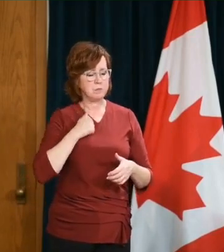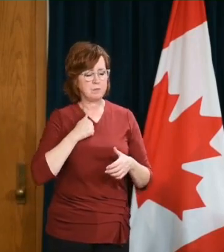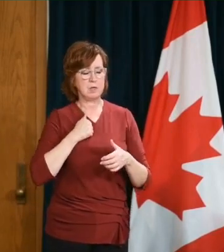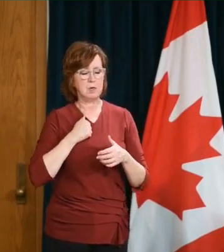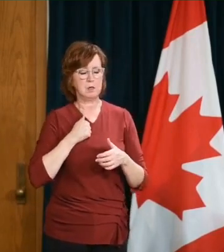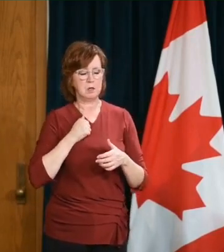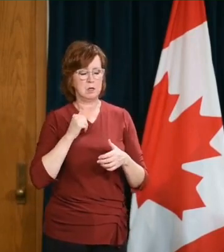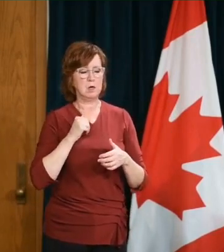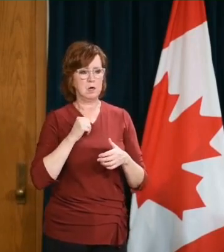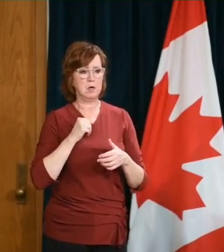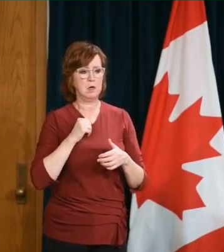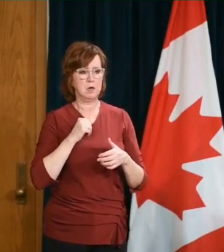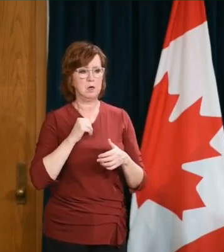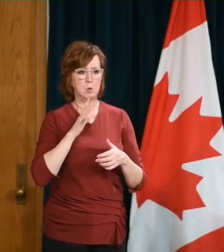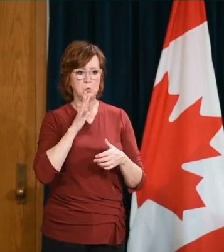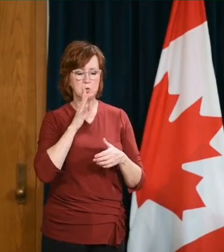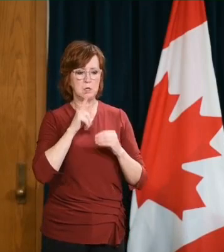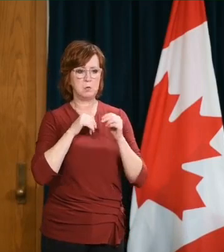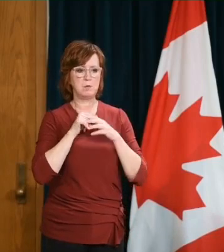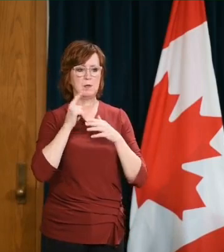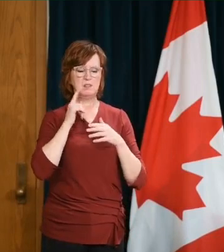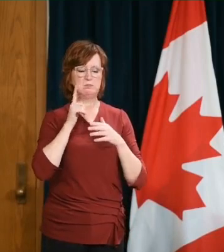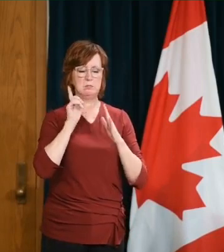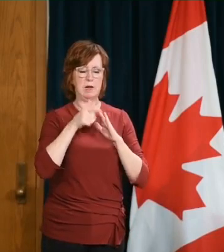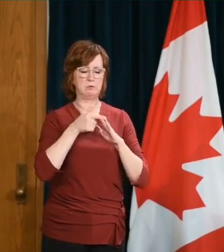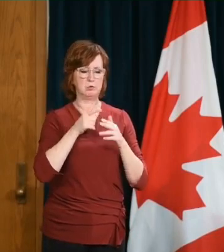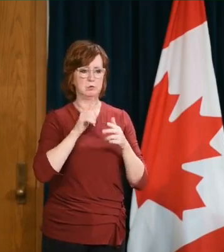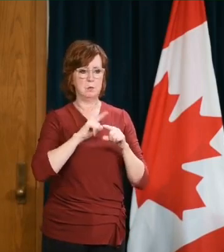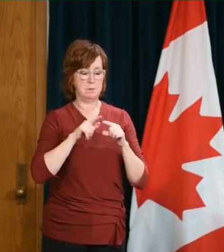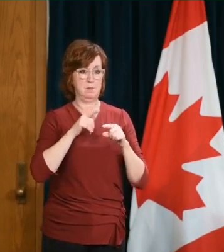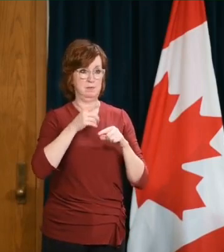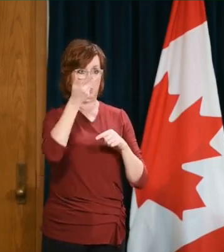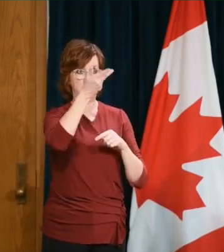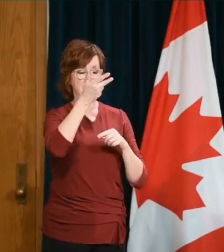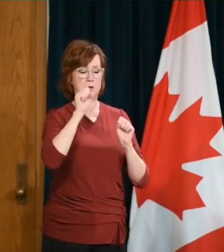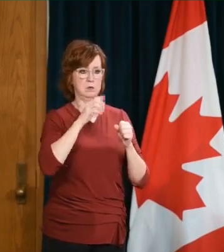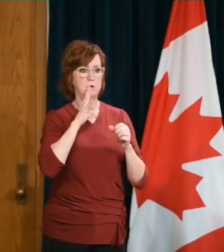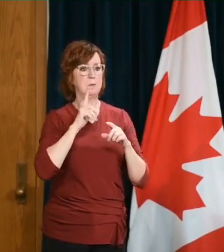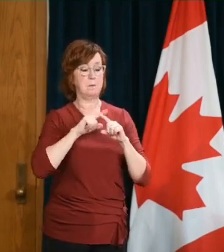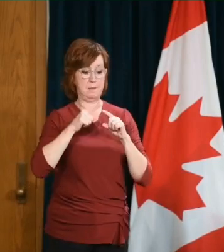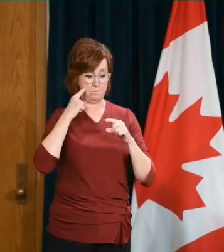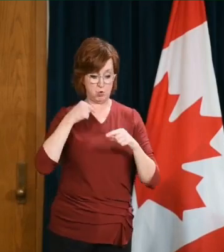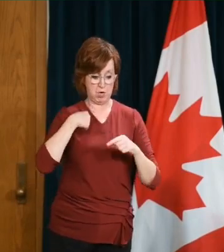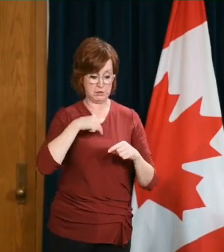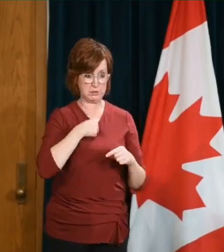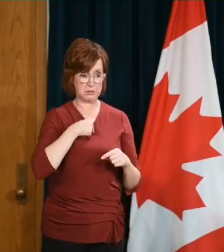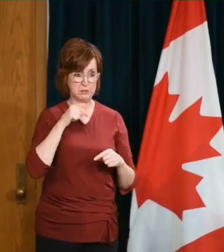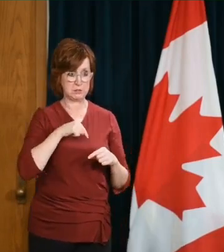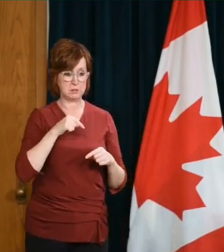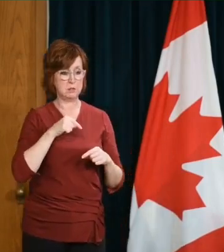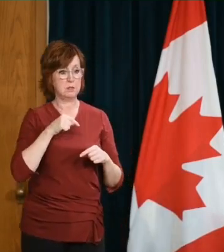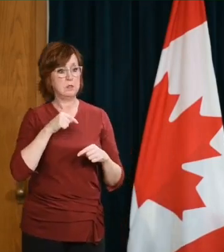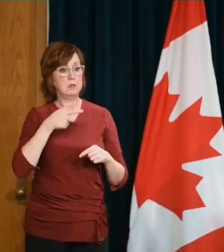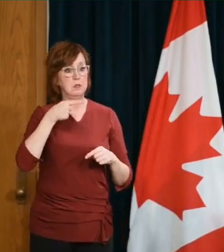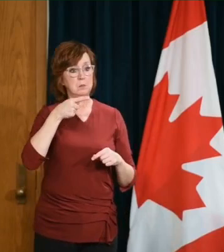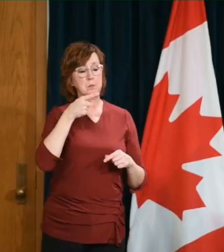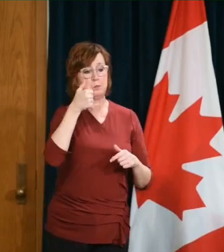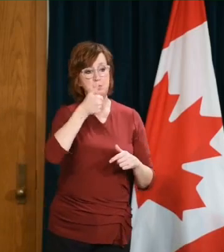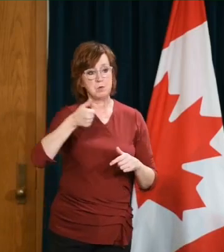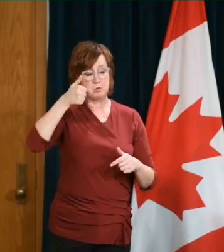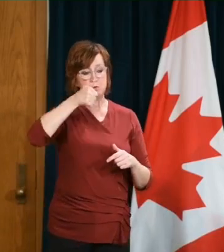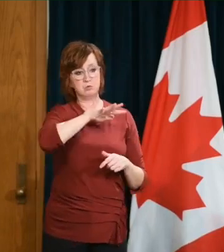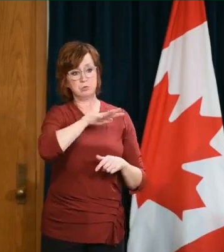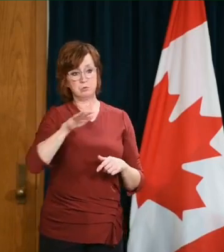fellow Canadians across the nation. Premiers are engaged in a weekly call on this specifically, as health ministers